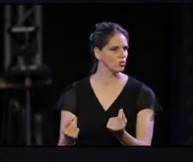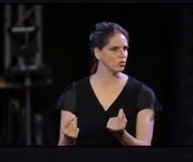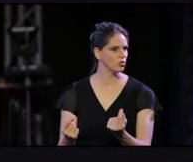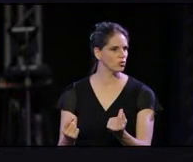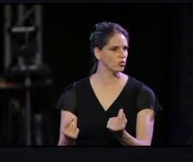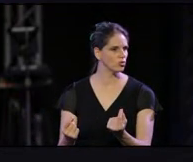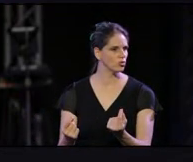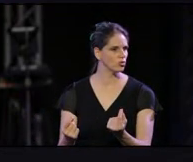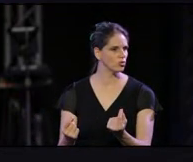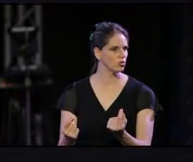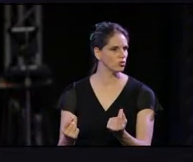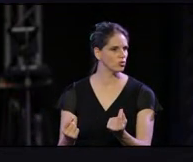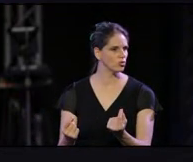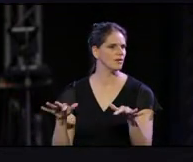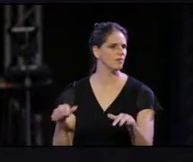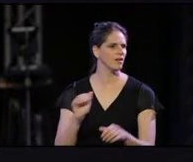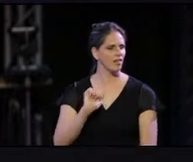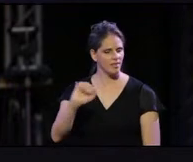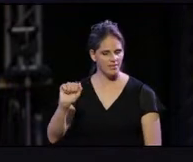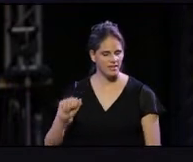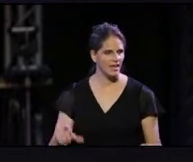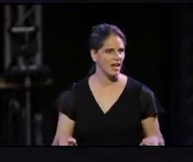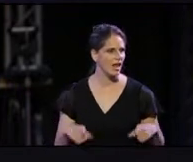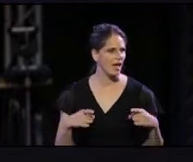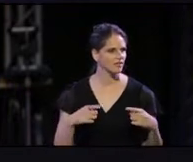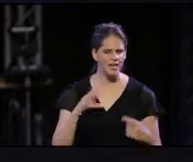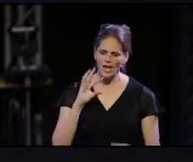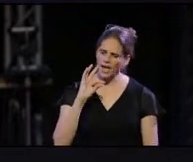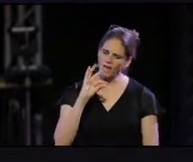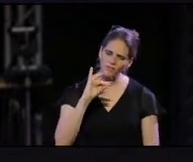their everyday lives, wherever they are. Talk to them.